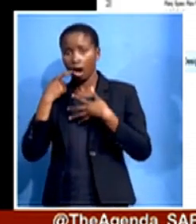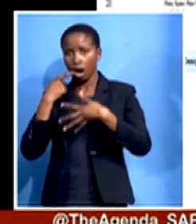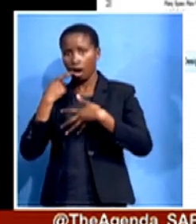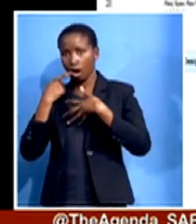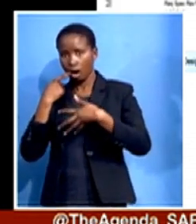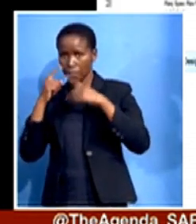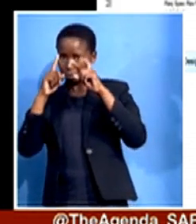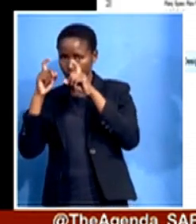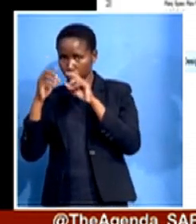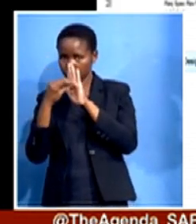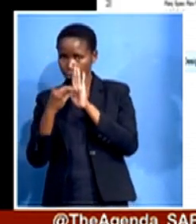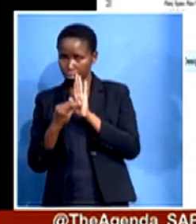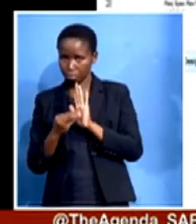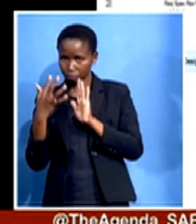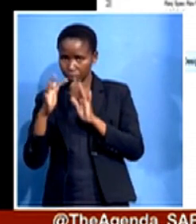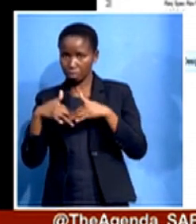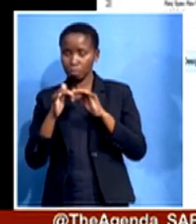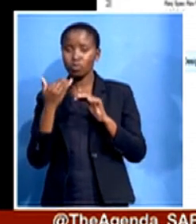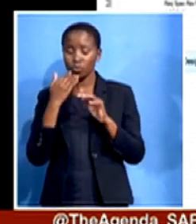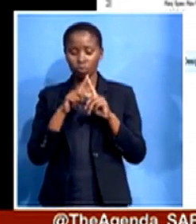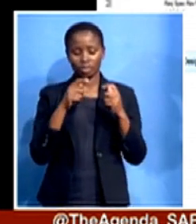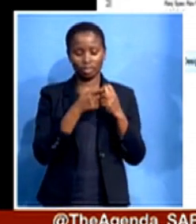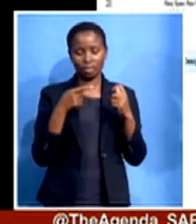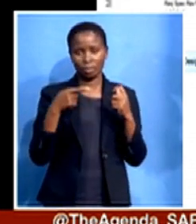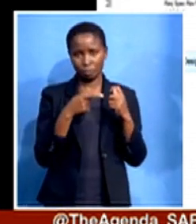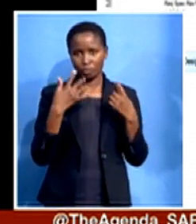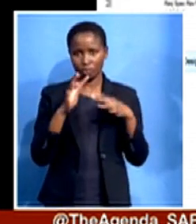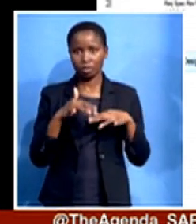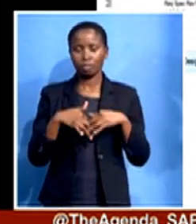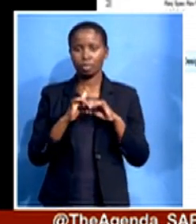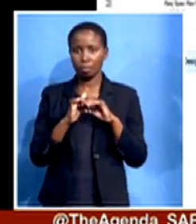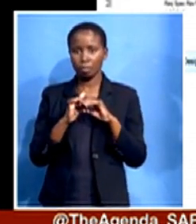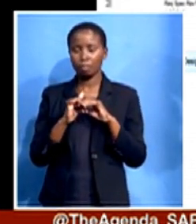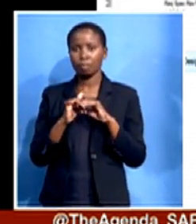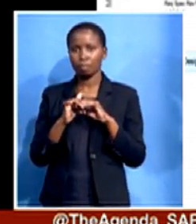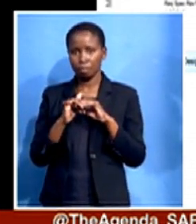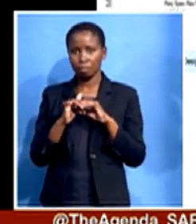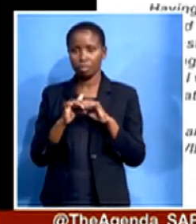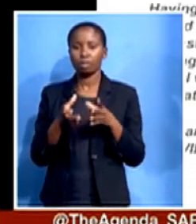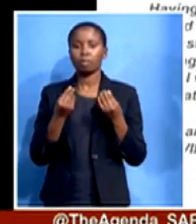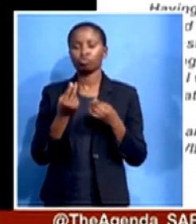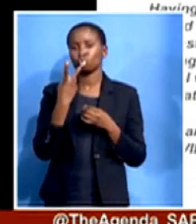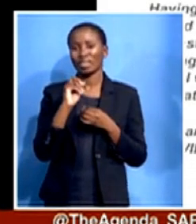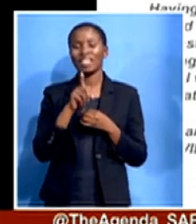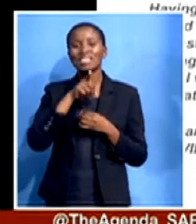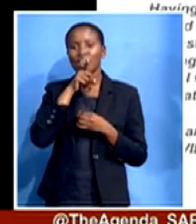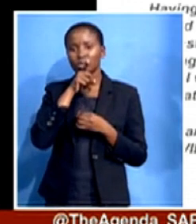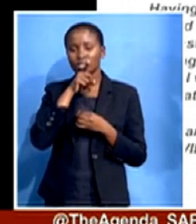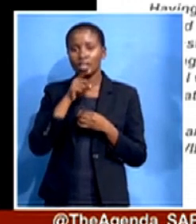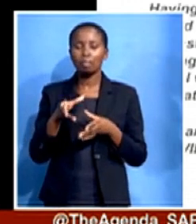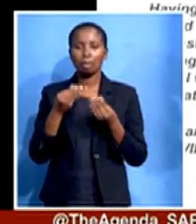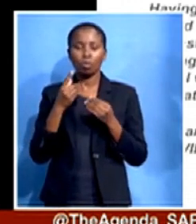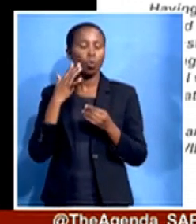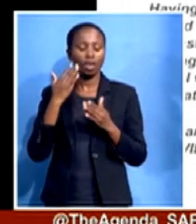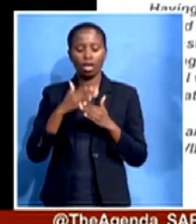team, generating or delivering 20,000 units by end of September last year. This is a